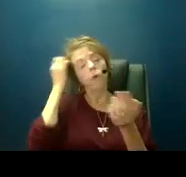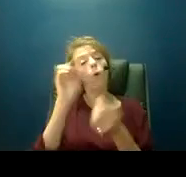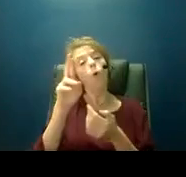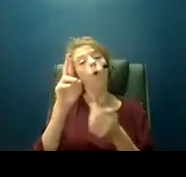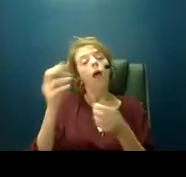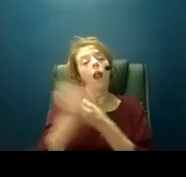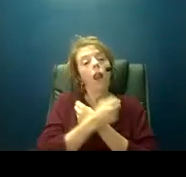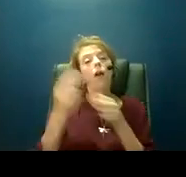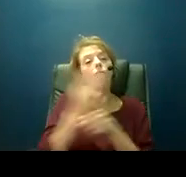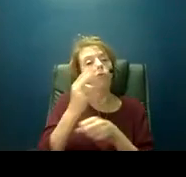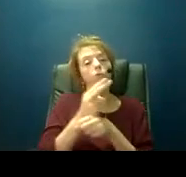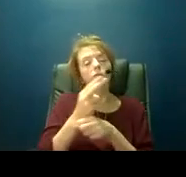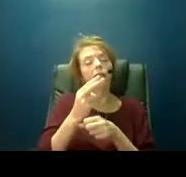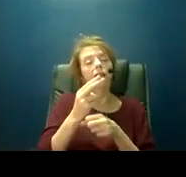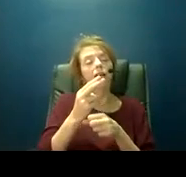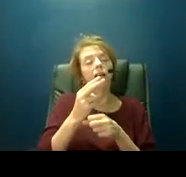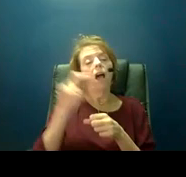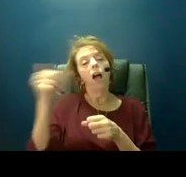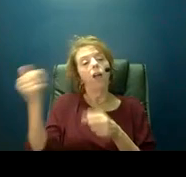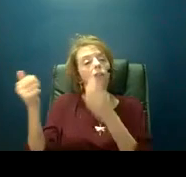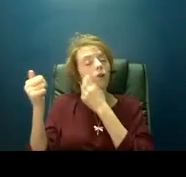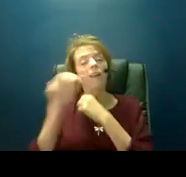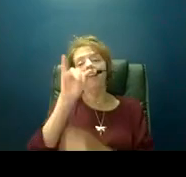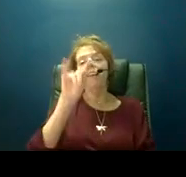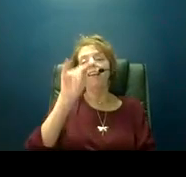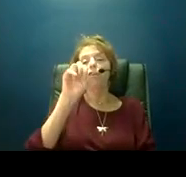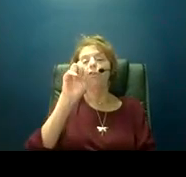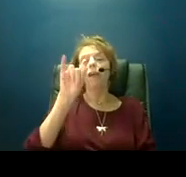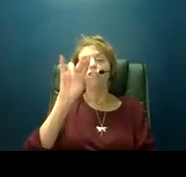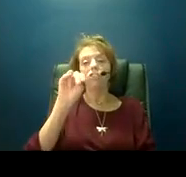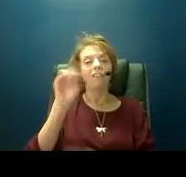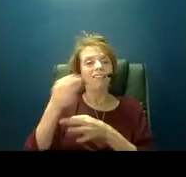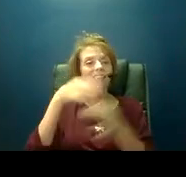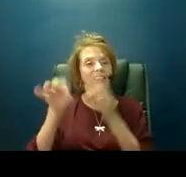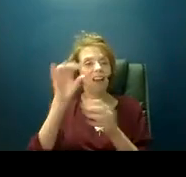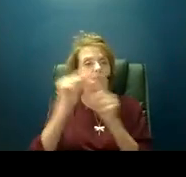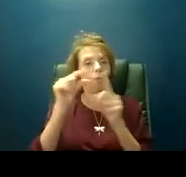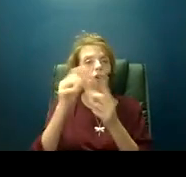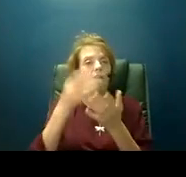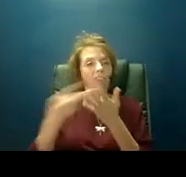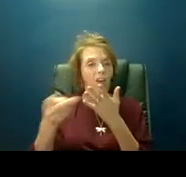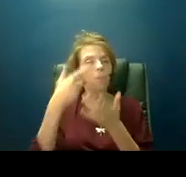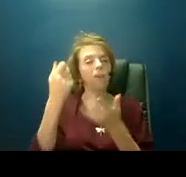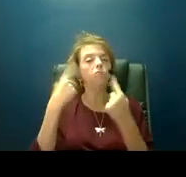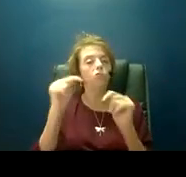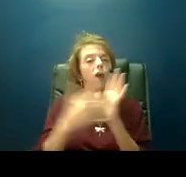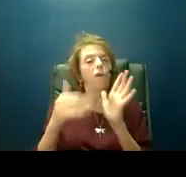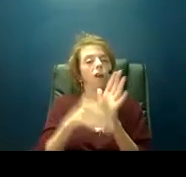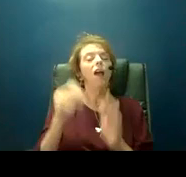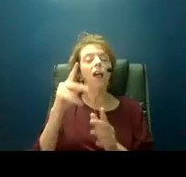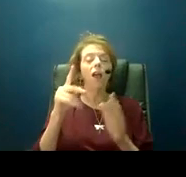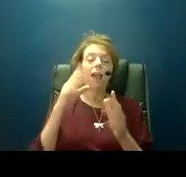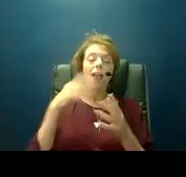using iteration instead of failure, because that's what we're doing. We're just trying over and over, and then reflect, share